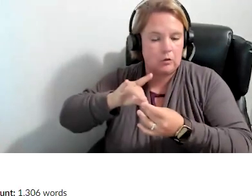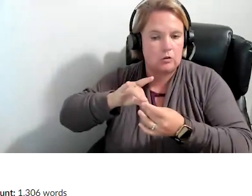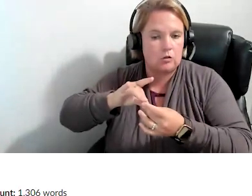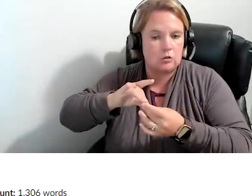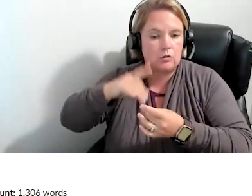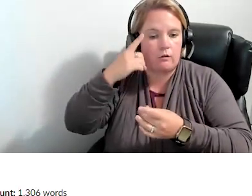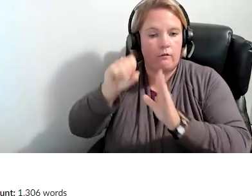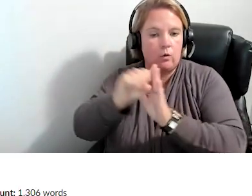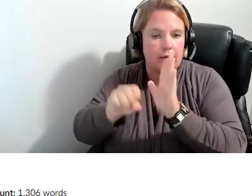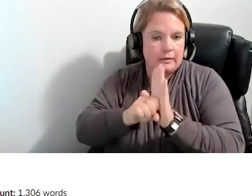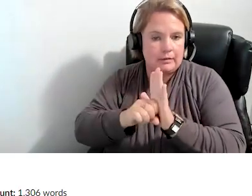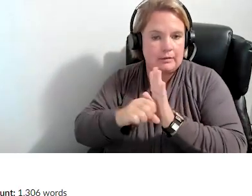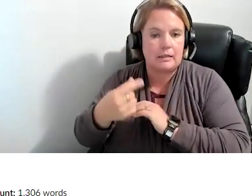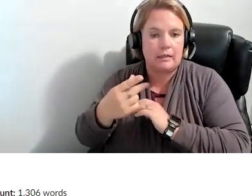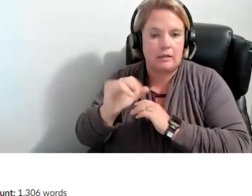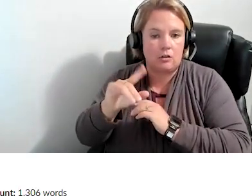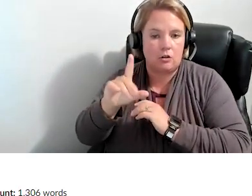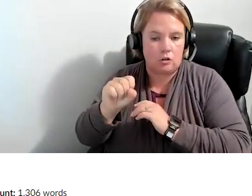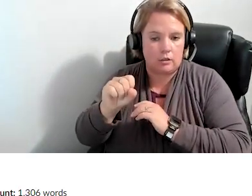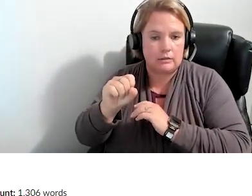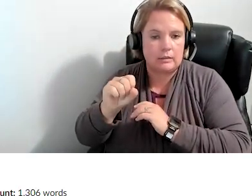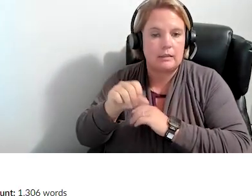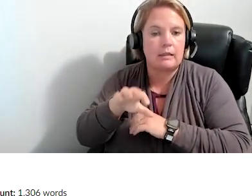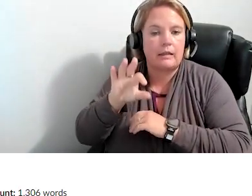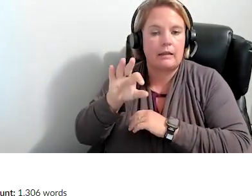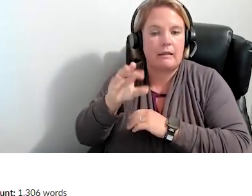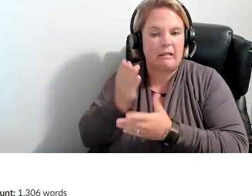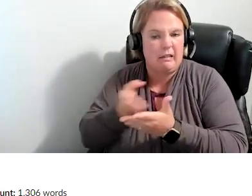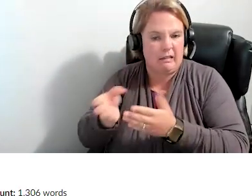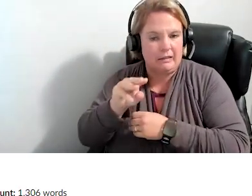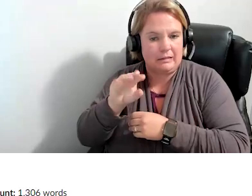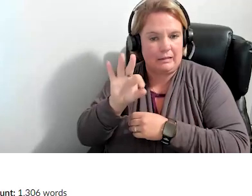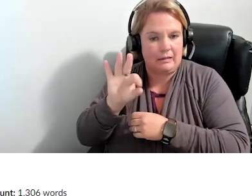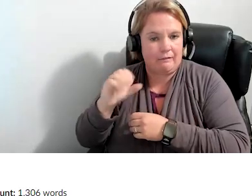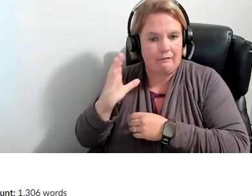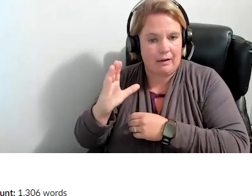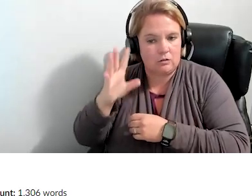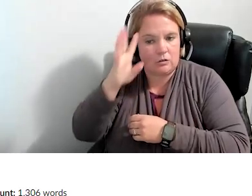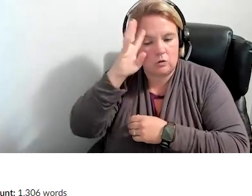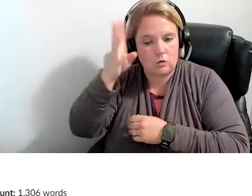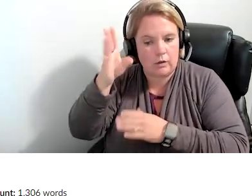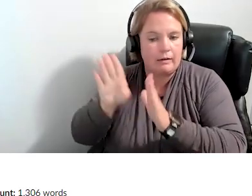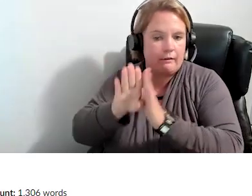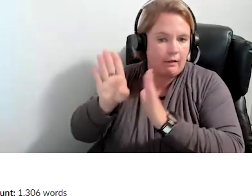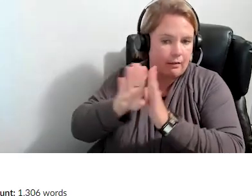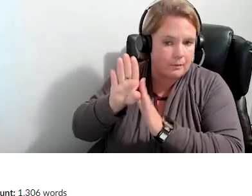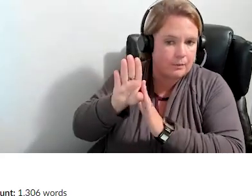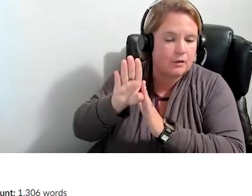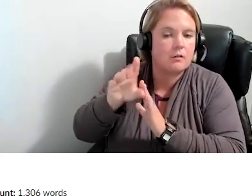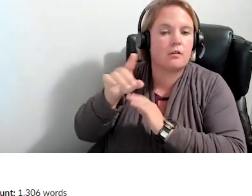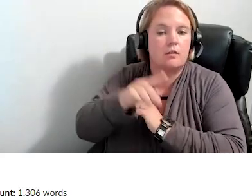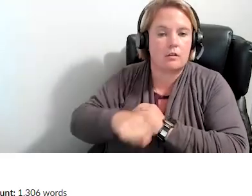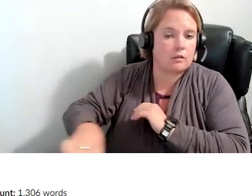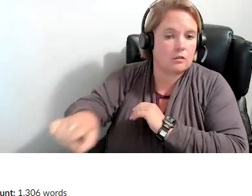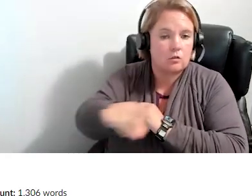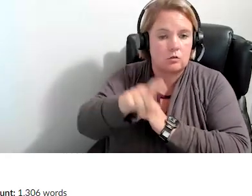these state grants, the materials that the faculty create, develop, those are